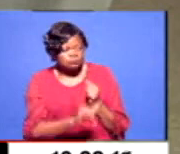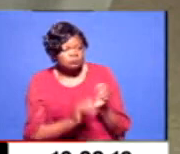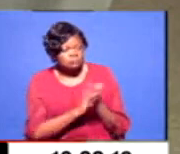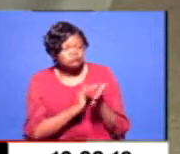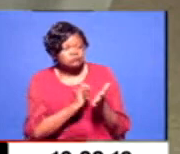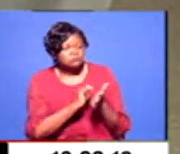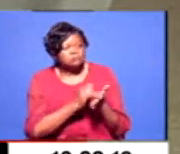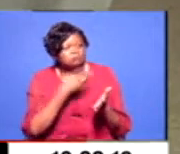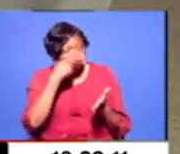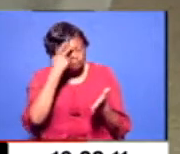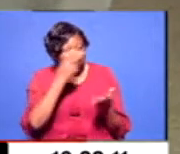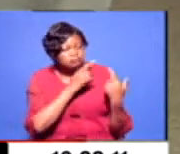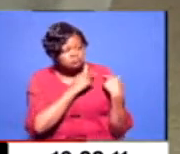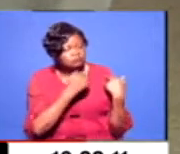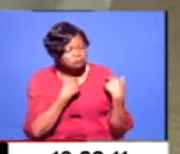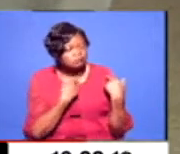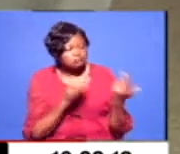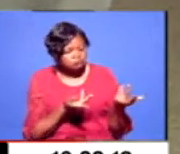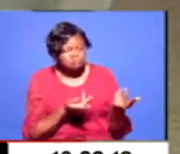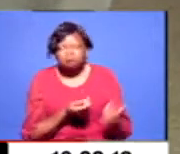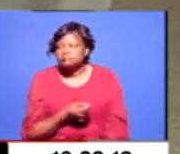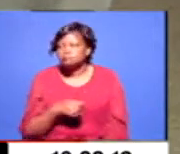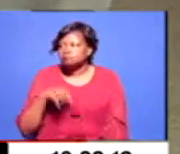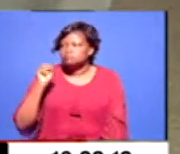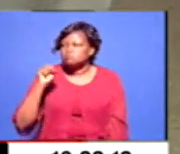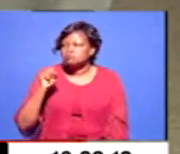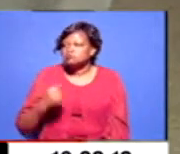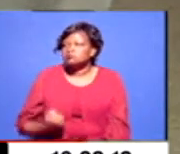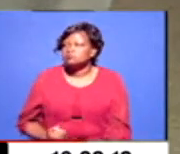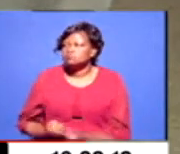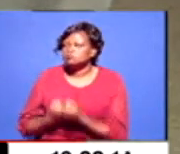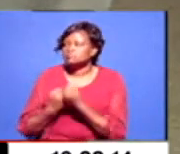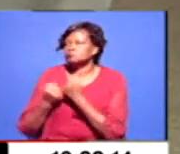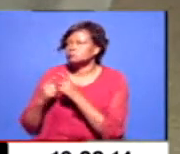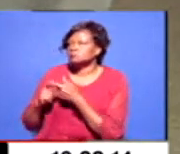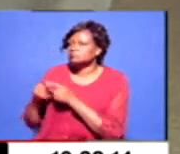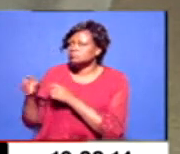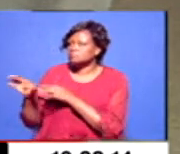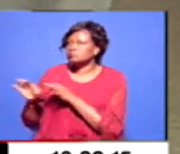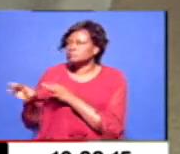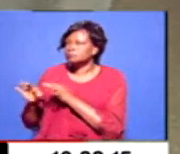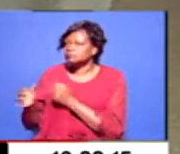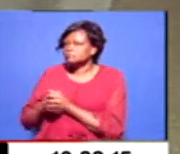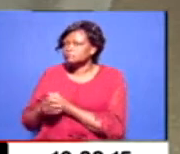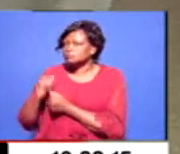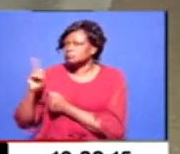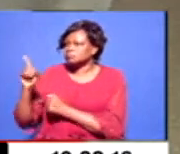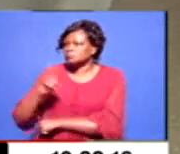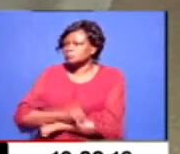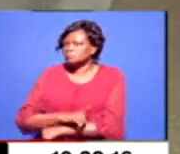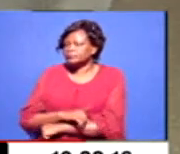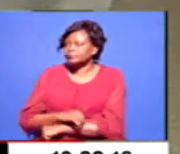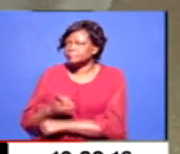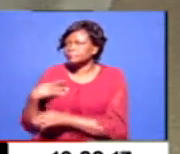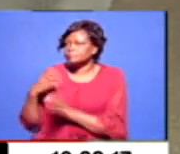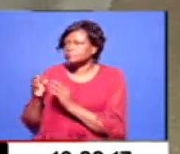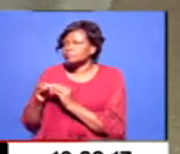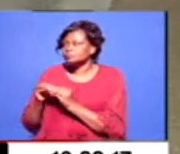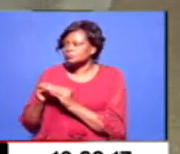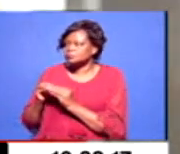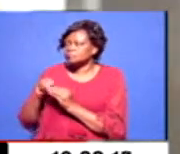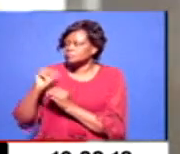that they have abscorded? Yes, I concur with her. Even I can give just an example. There's a day I met a